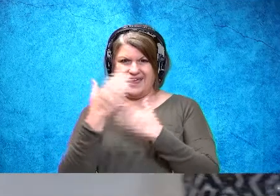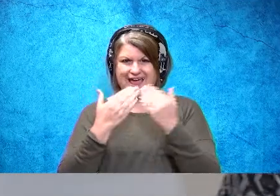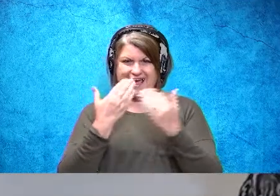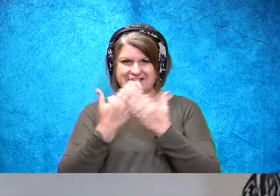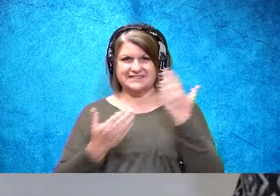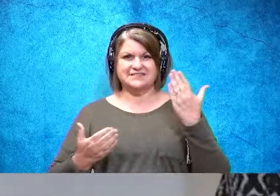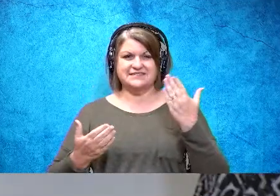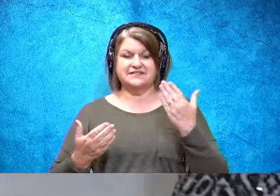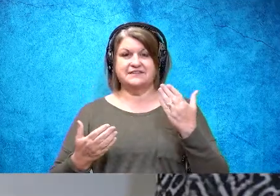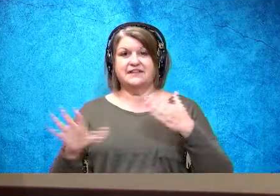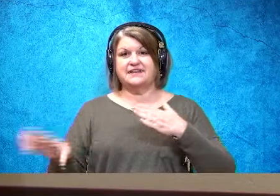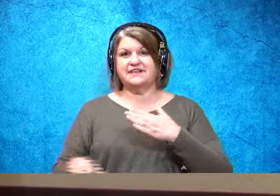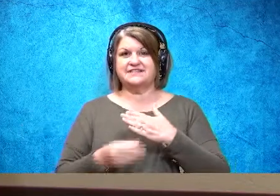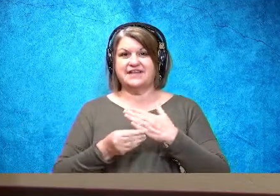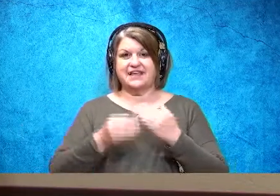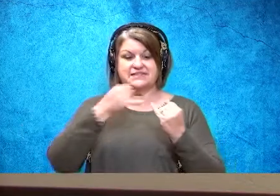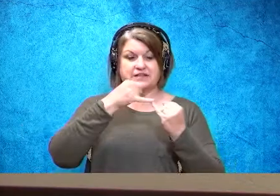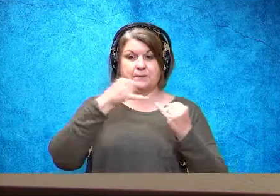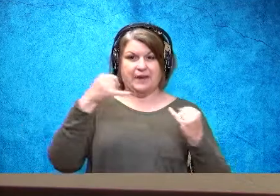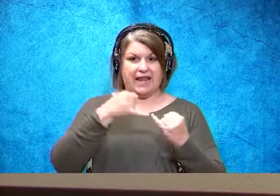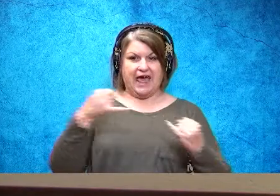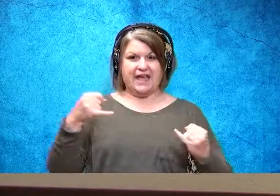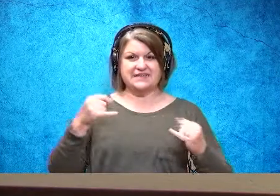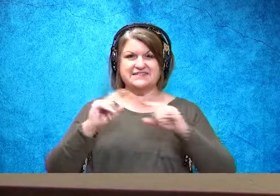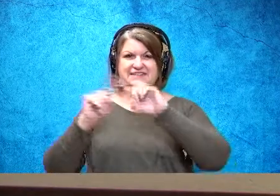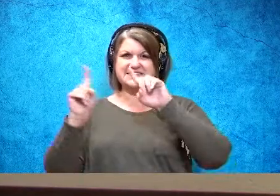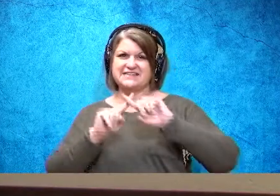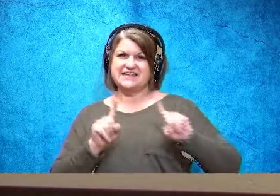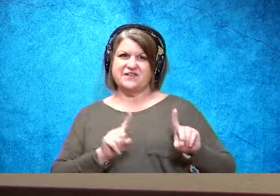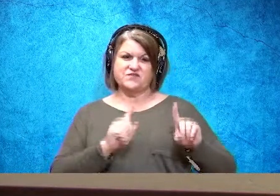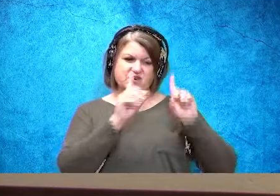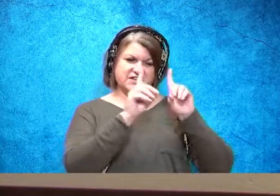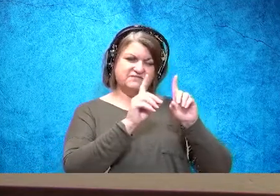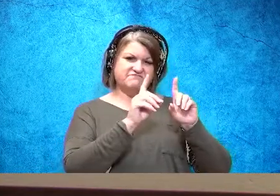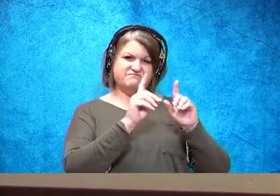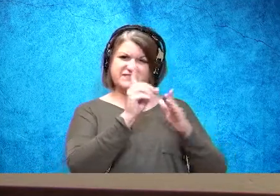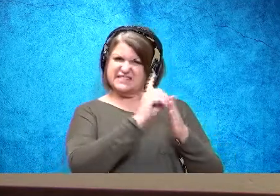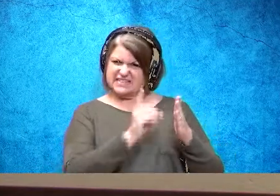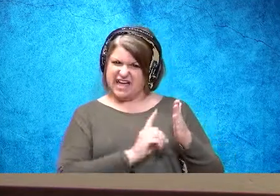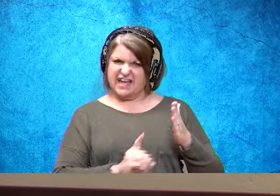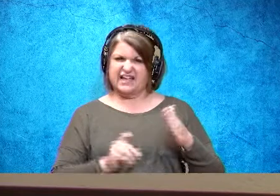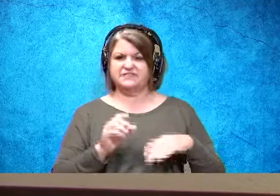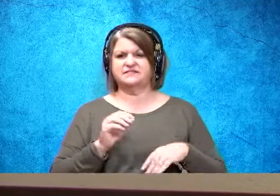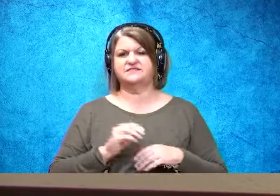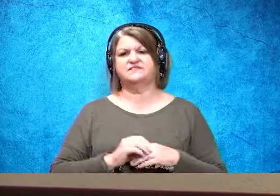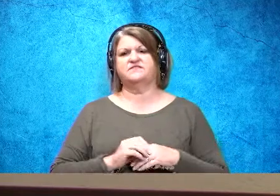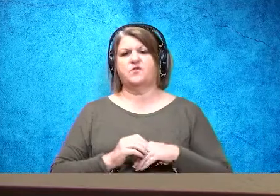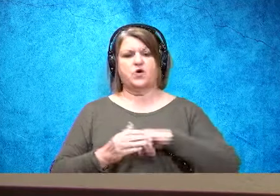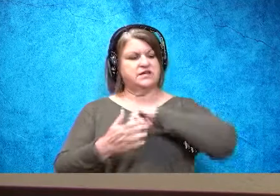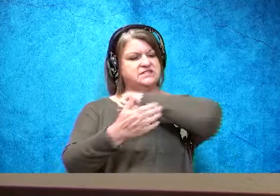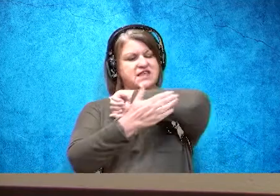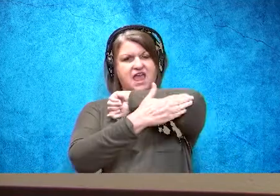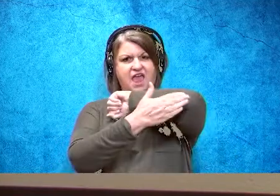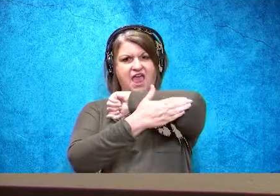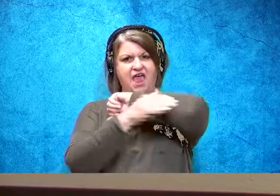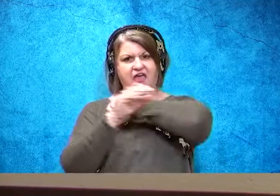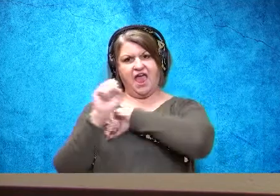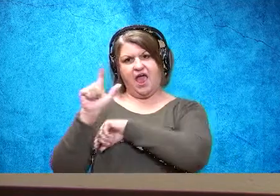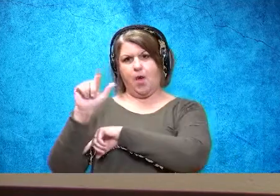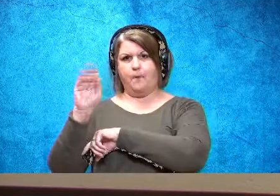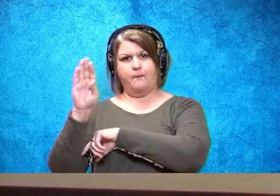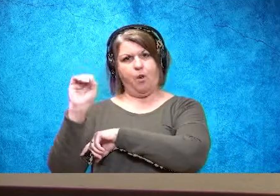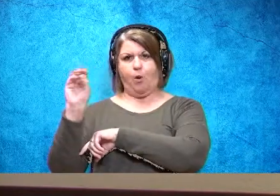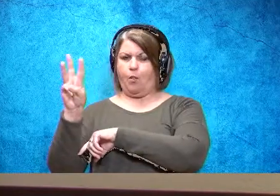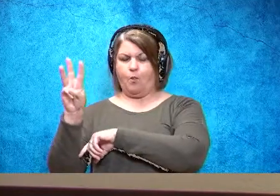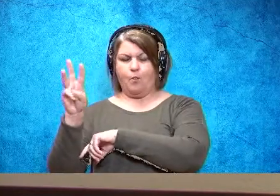All right, let's add some lines and some different designs on his arms for his elbows. All right, I'm just going to draw